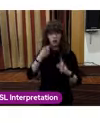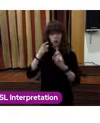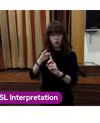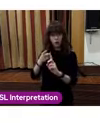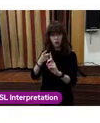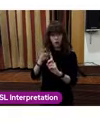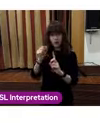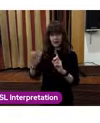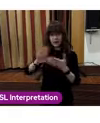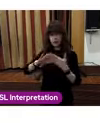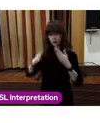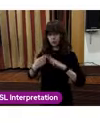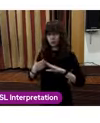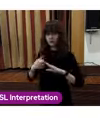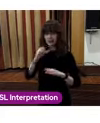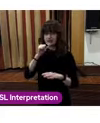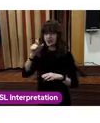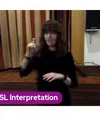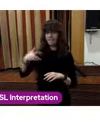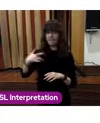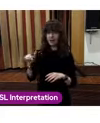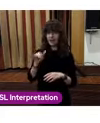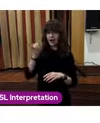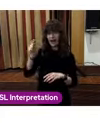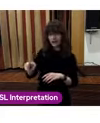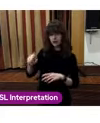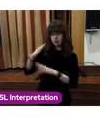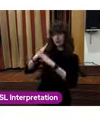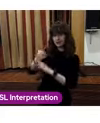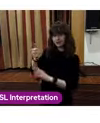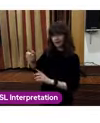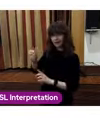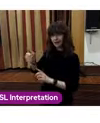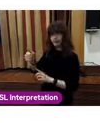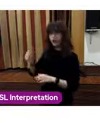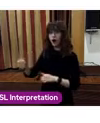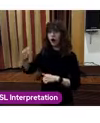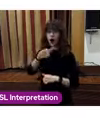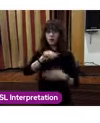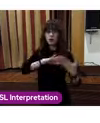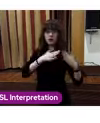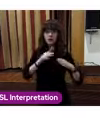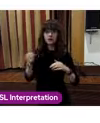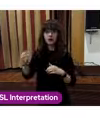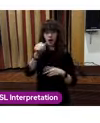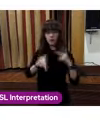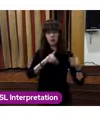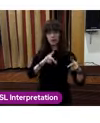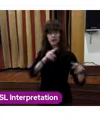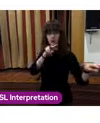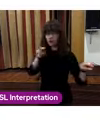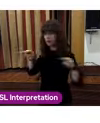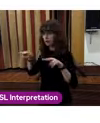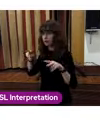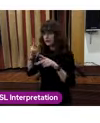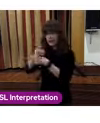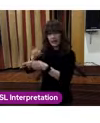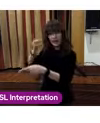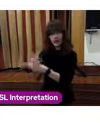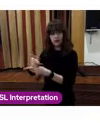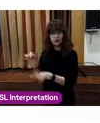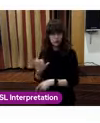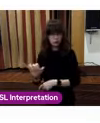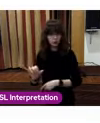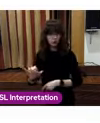feeling like the people around you are looking out for you. And that's not just not a feeling. It's not just a